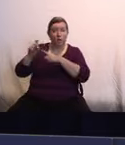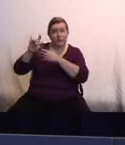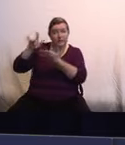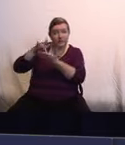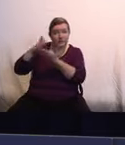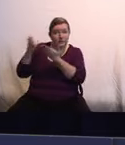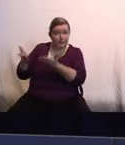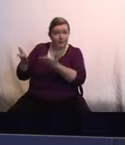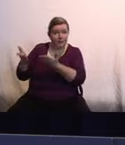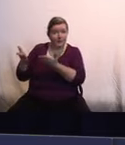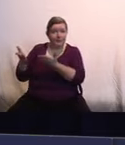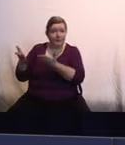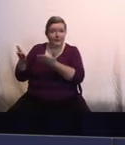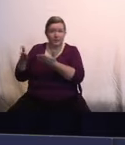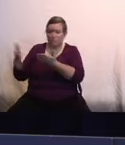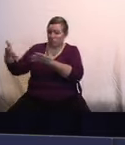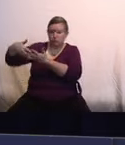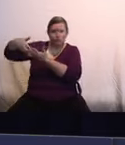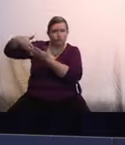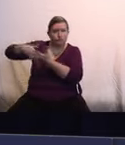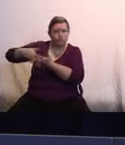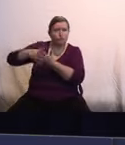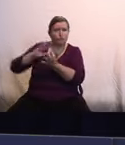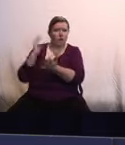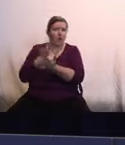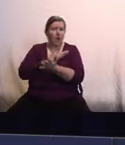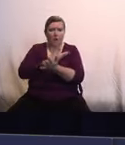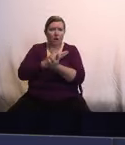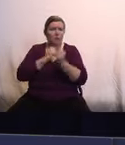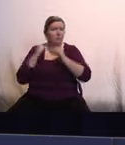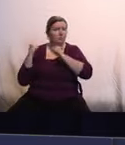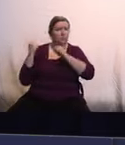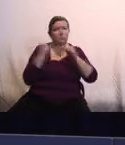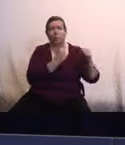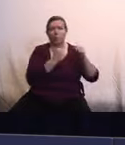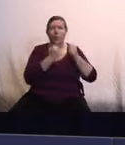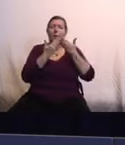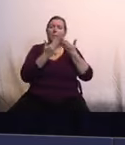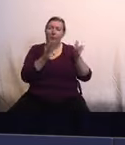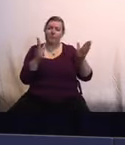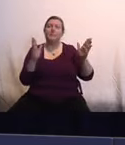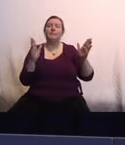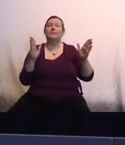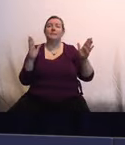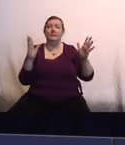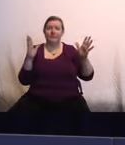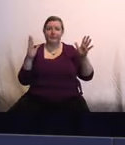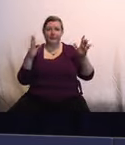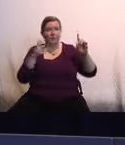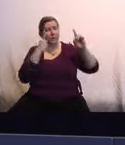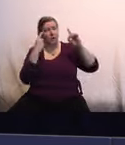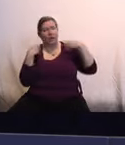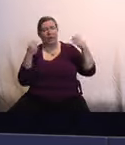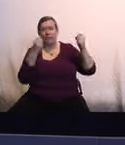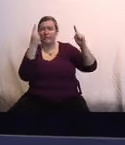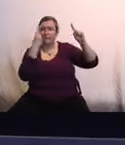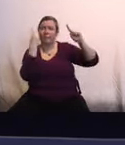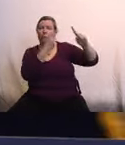as one of our strongest public health initiatives into the future. Well